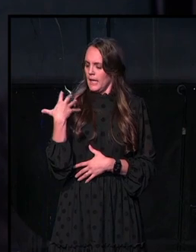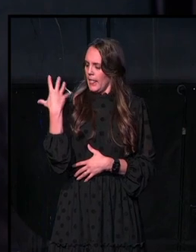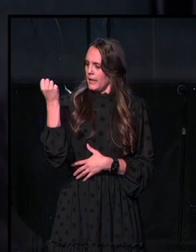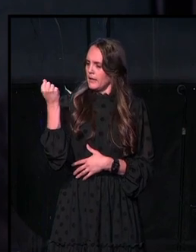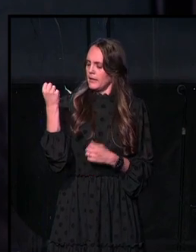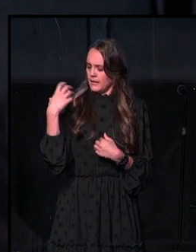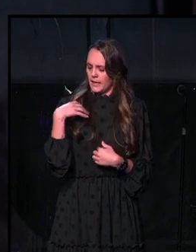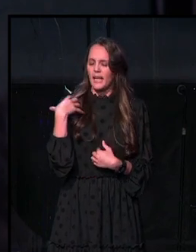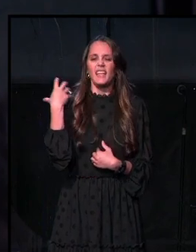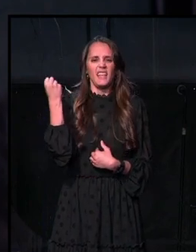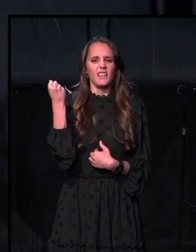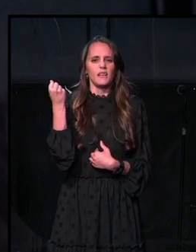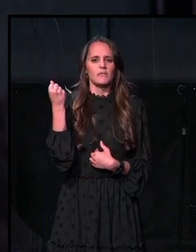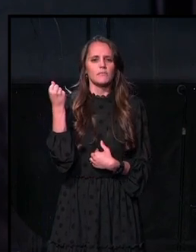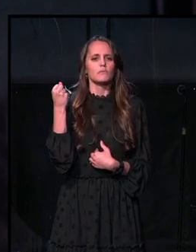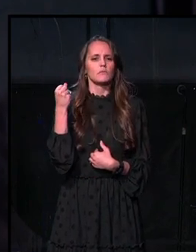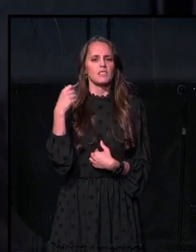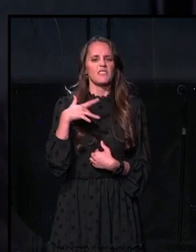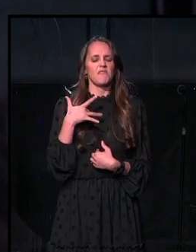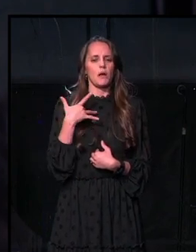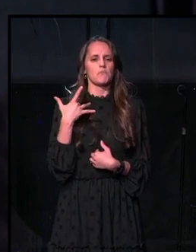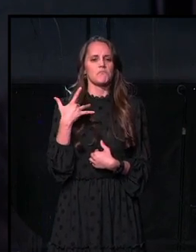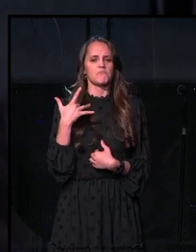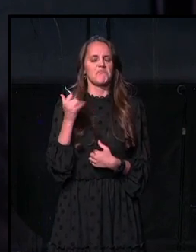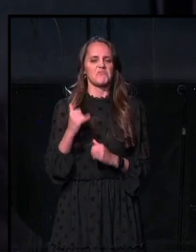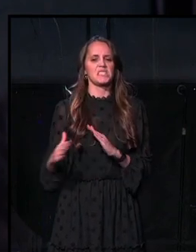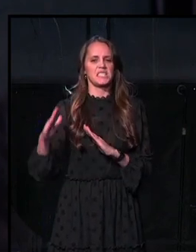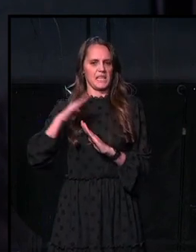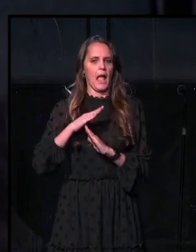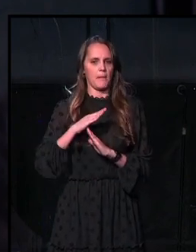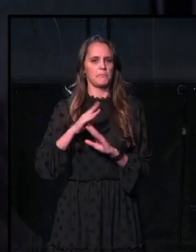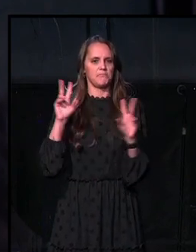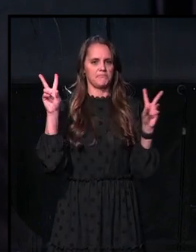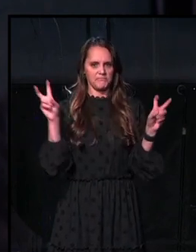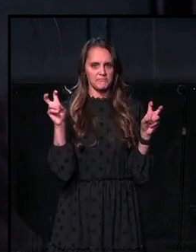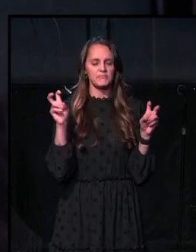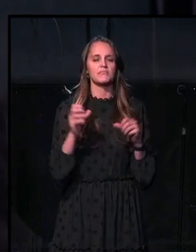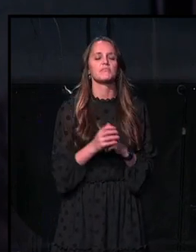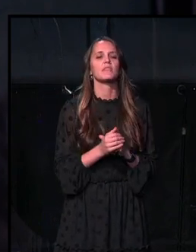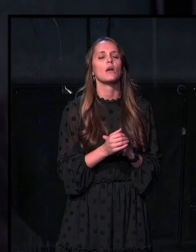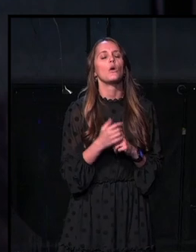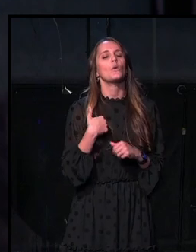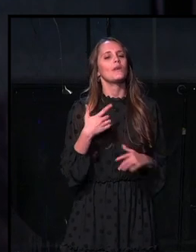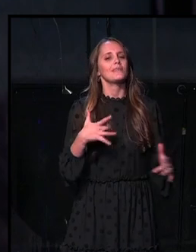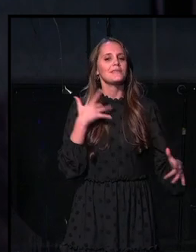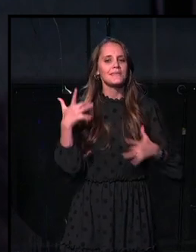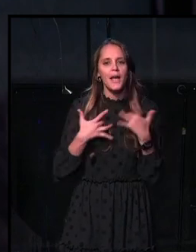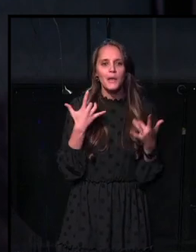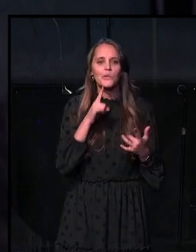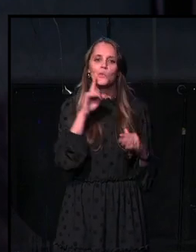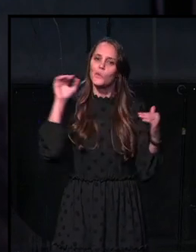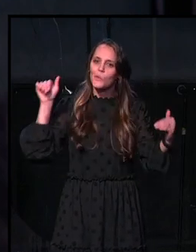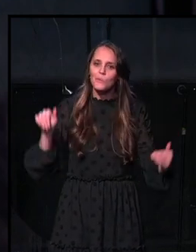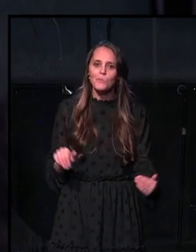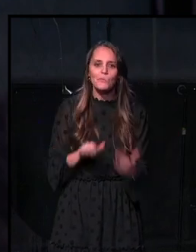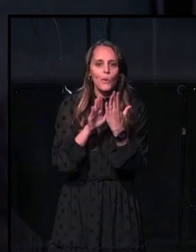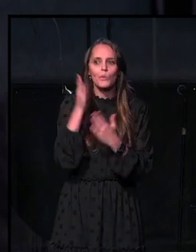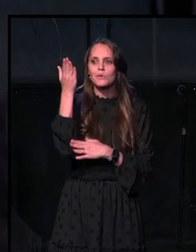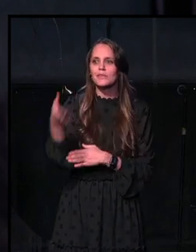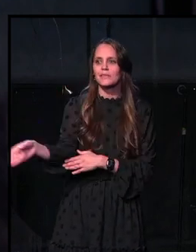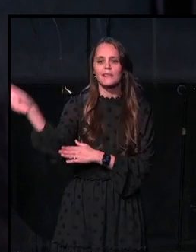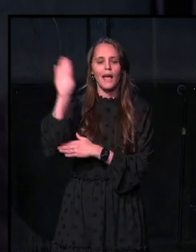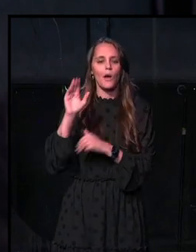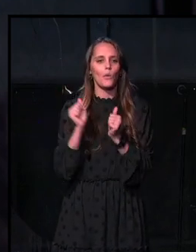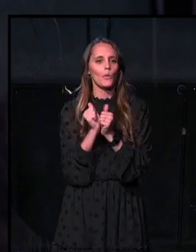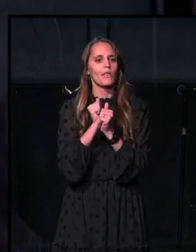the main theme. And so we're so excited just to approach God in faith, knowing that His will is above